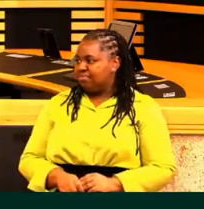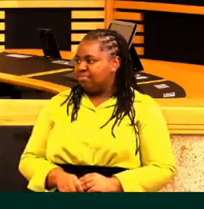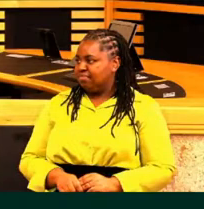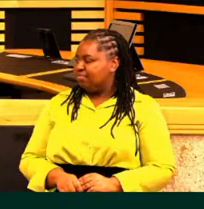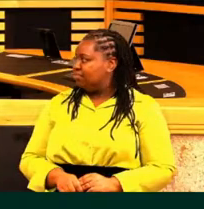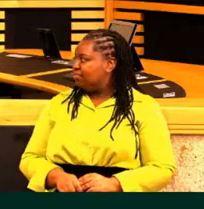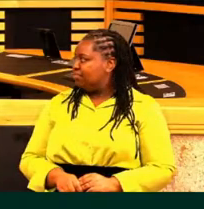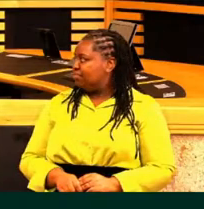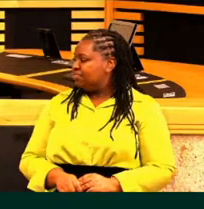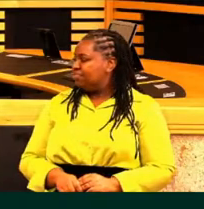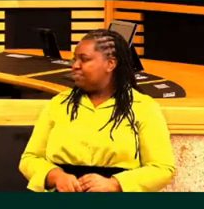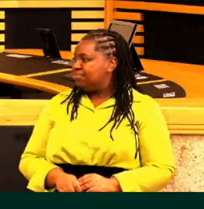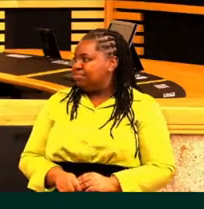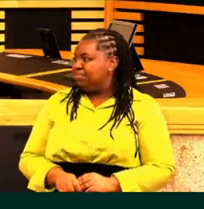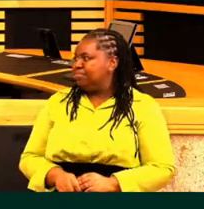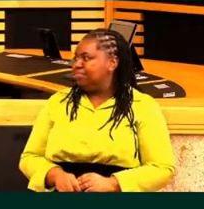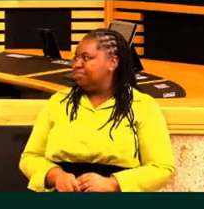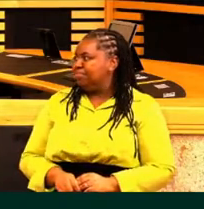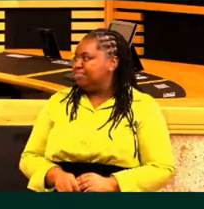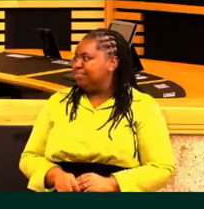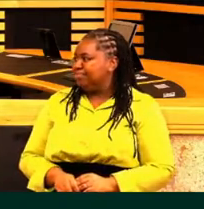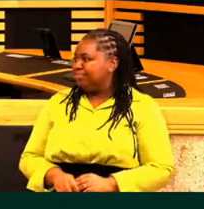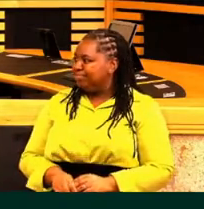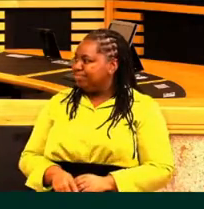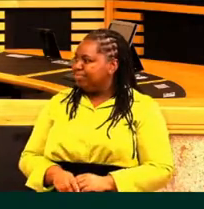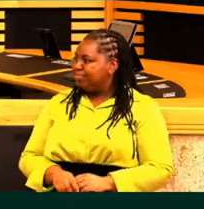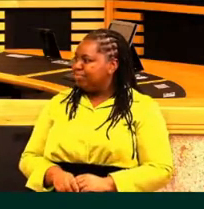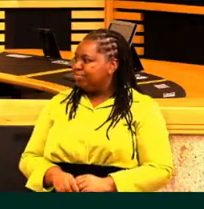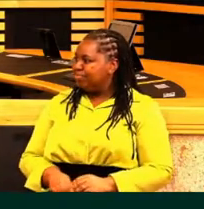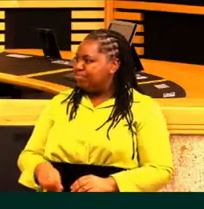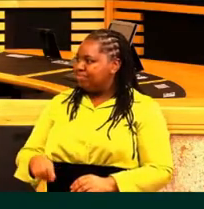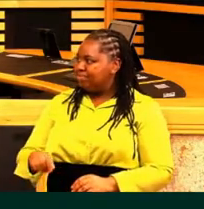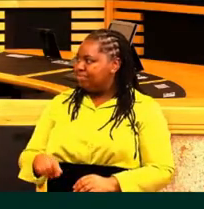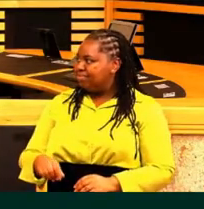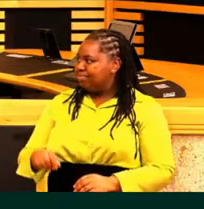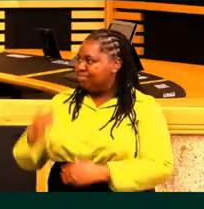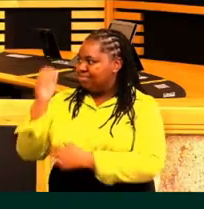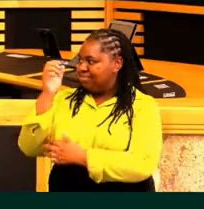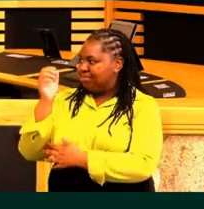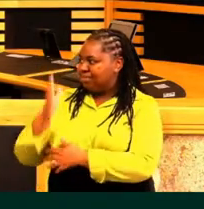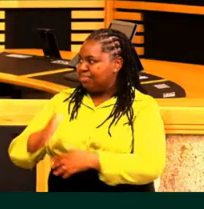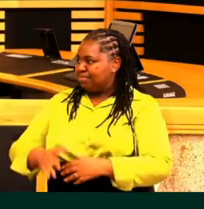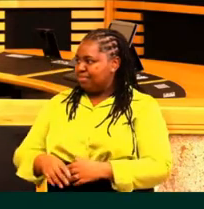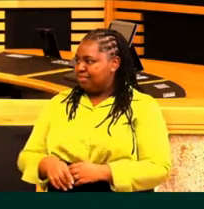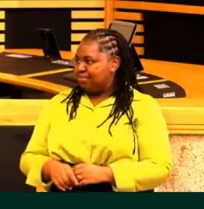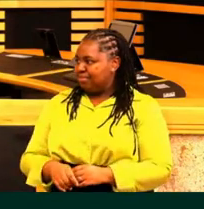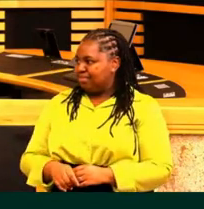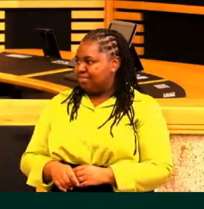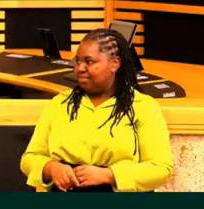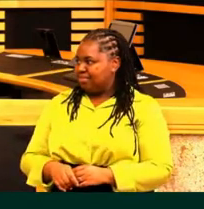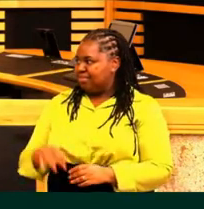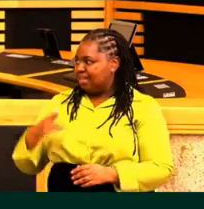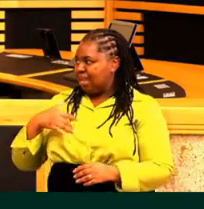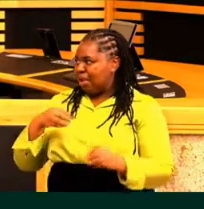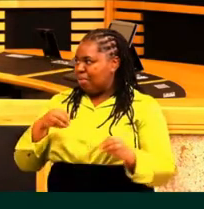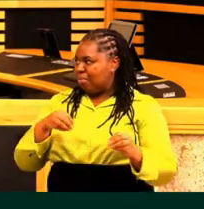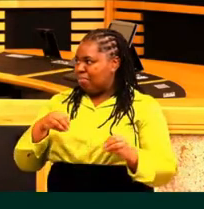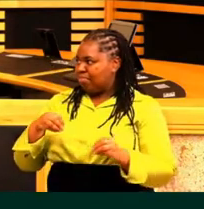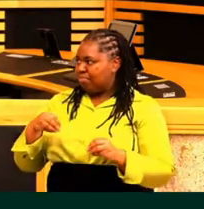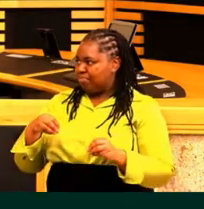press your microphone Mr Speaker I move with